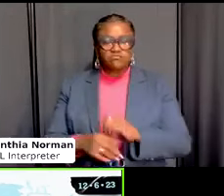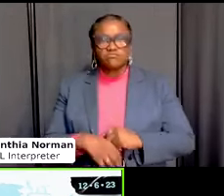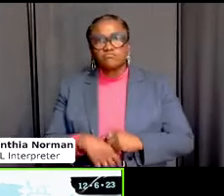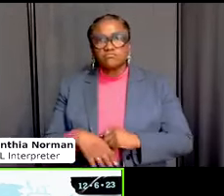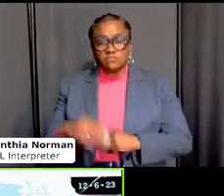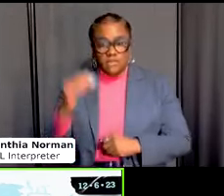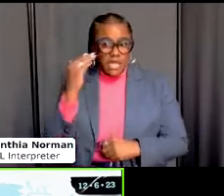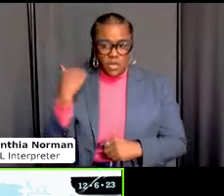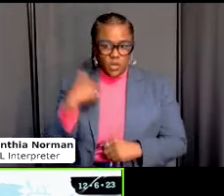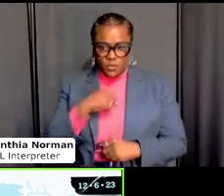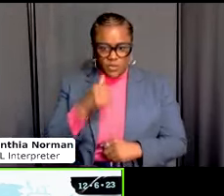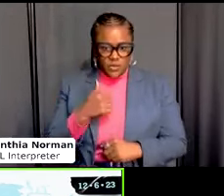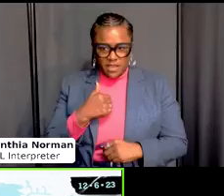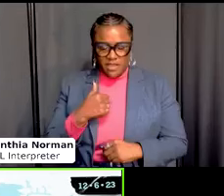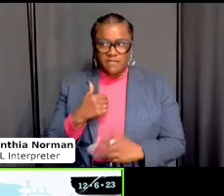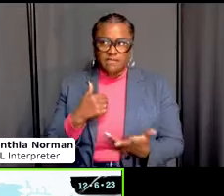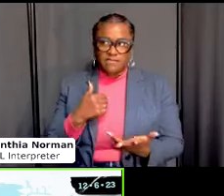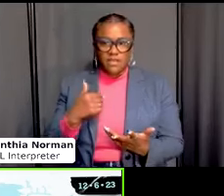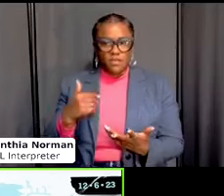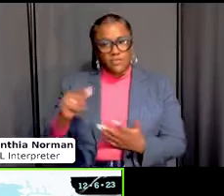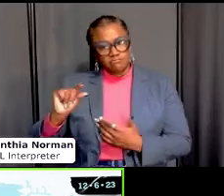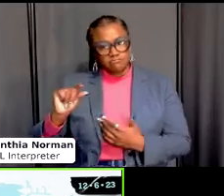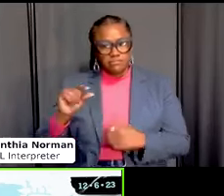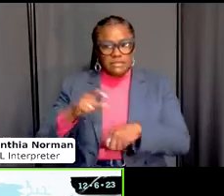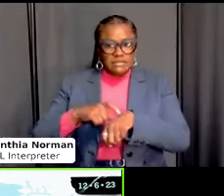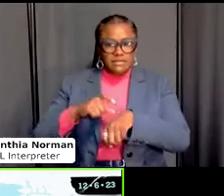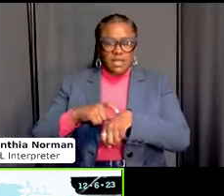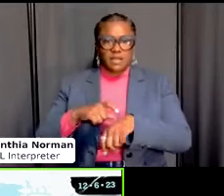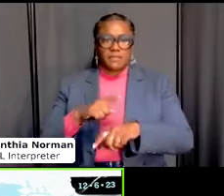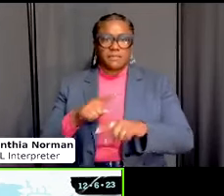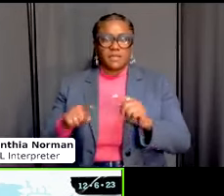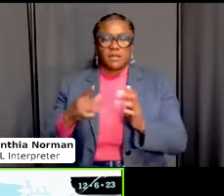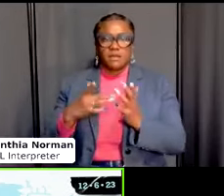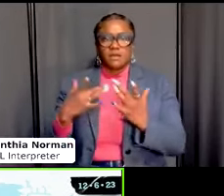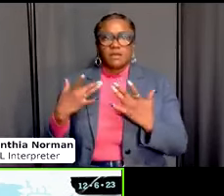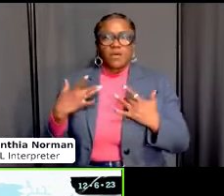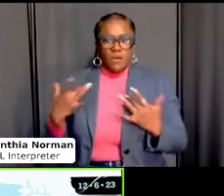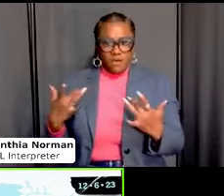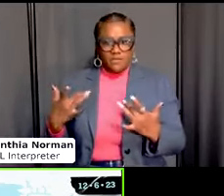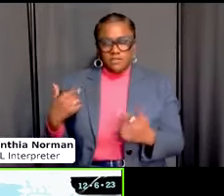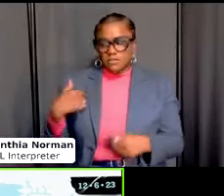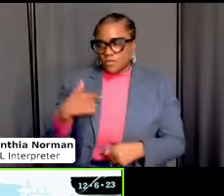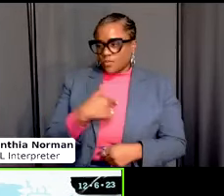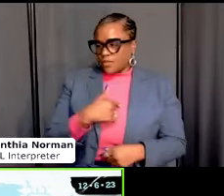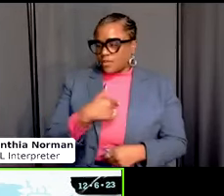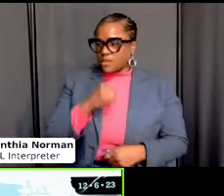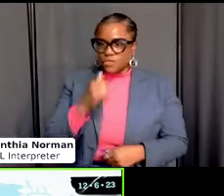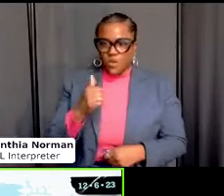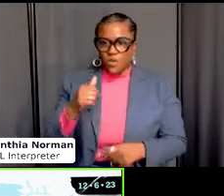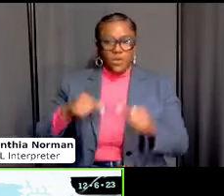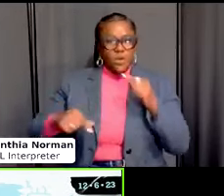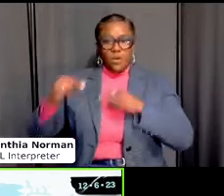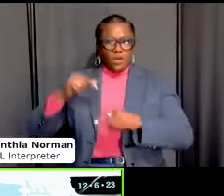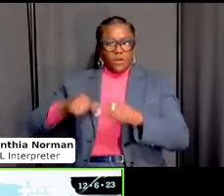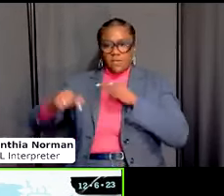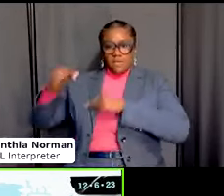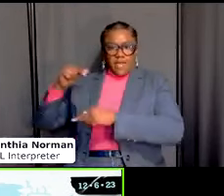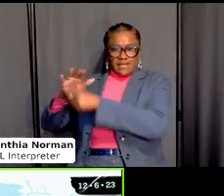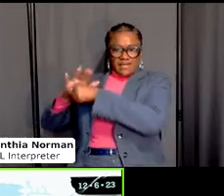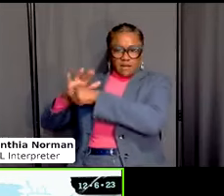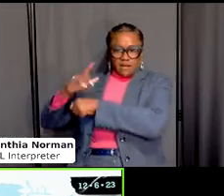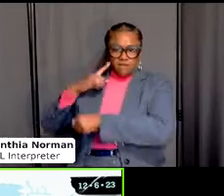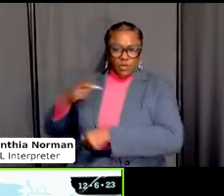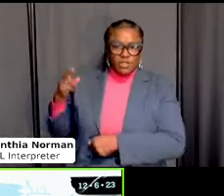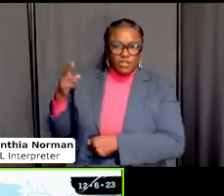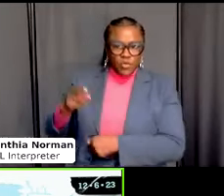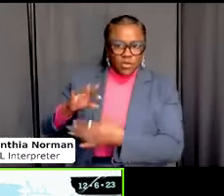know we have a little bit of time. Often we don't go back far enough when we have to give historical